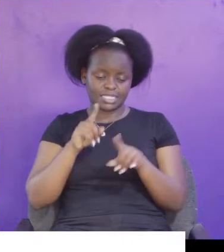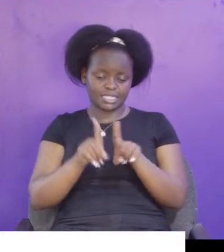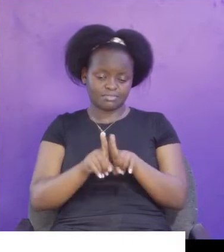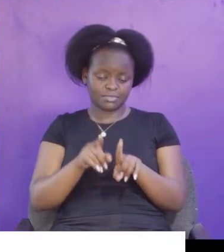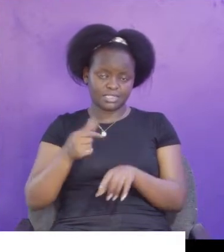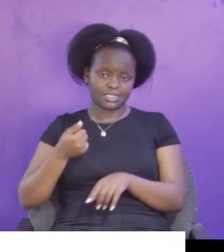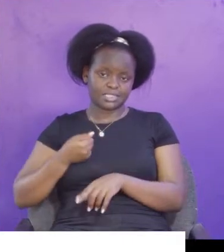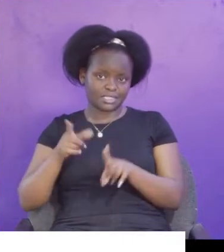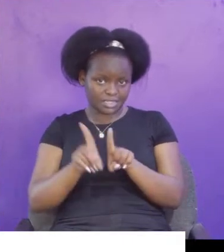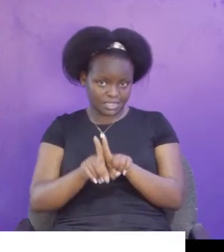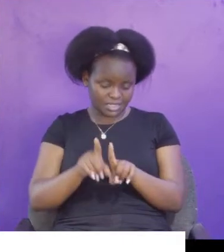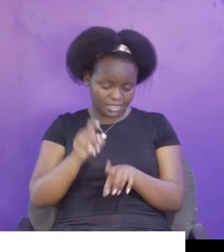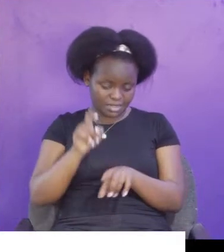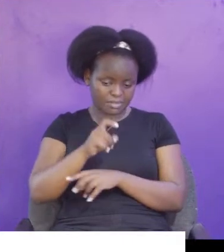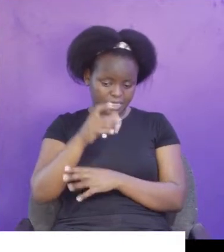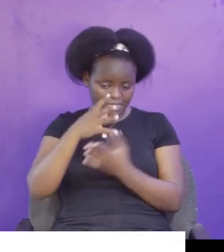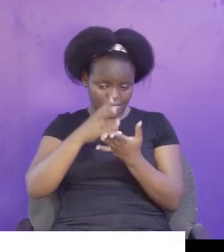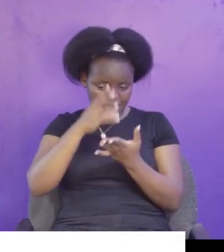must learn